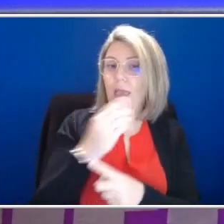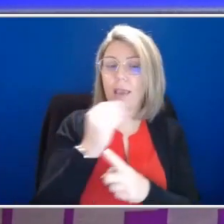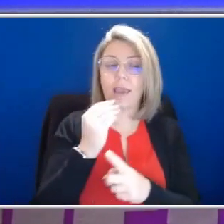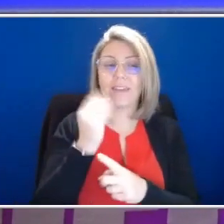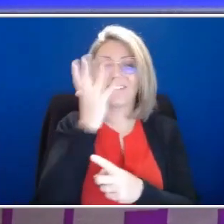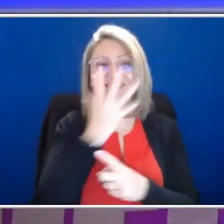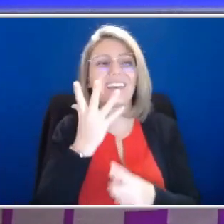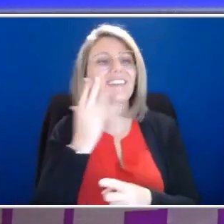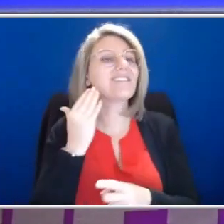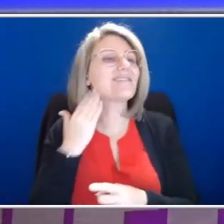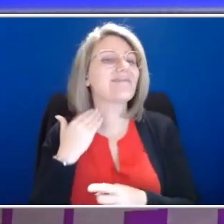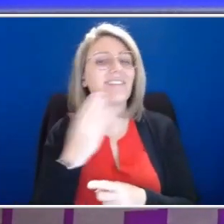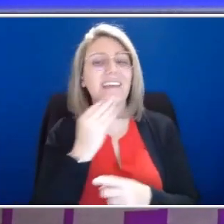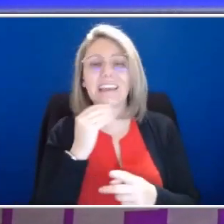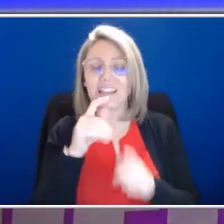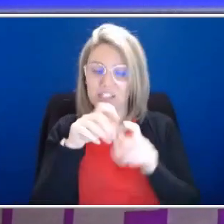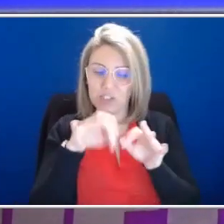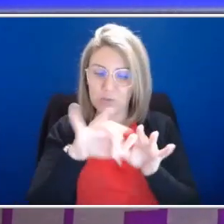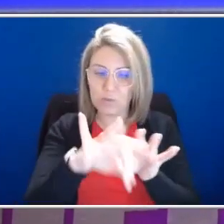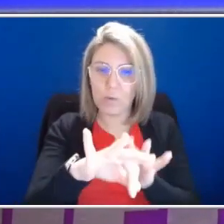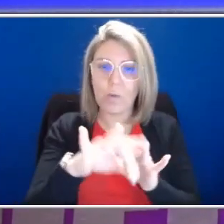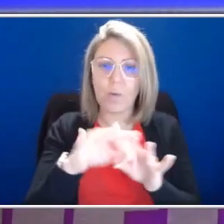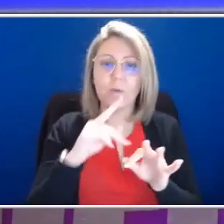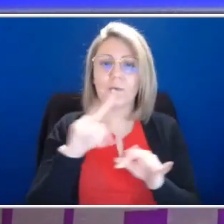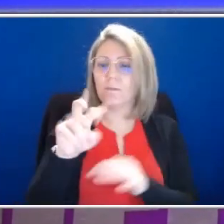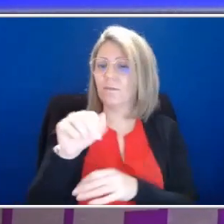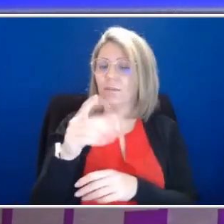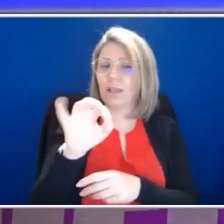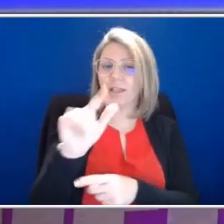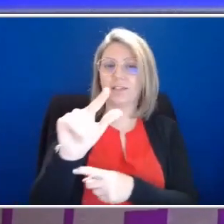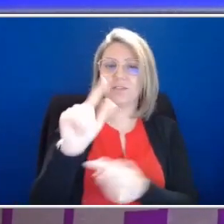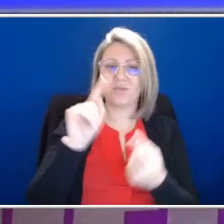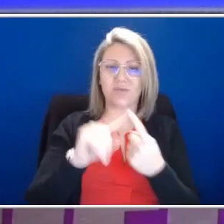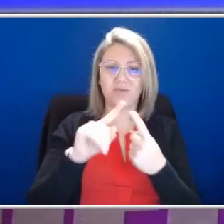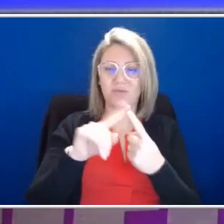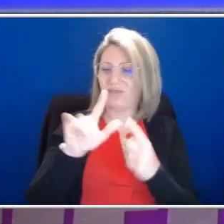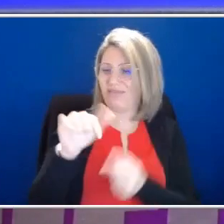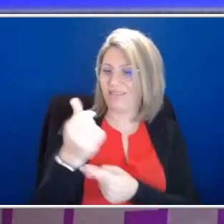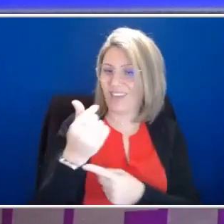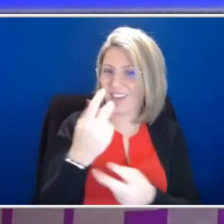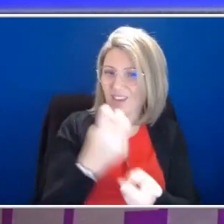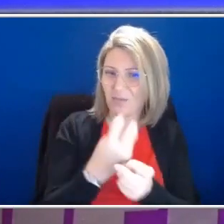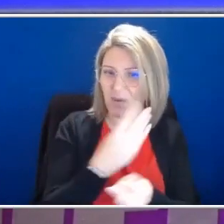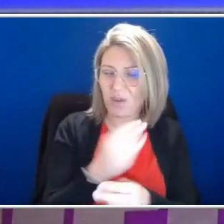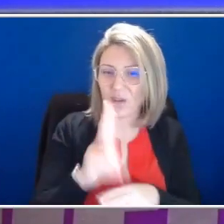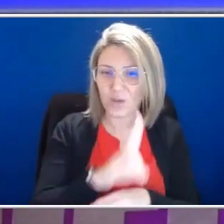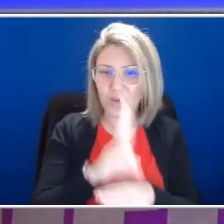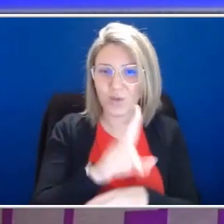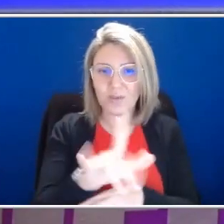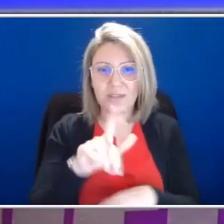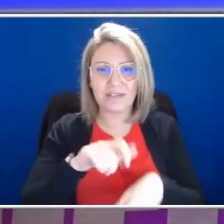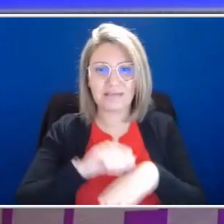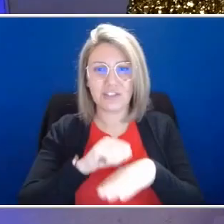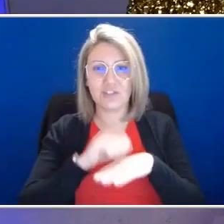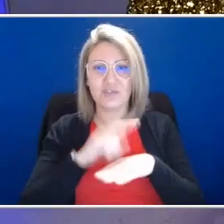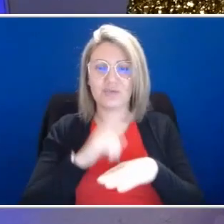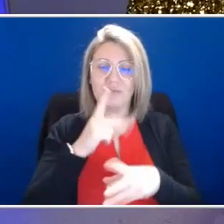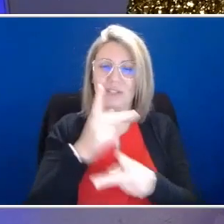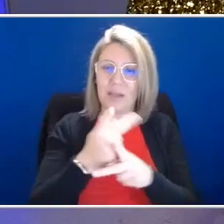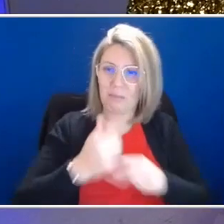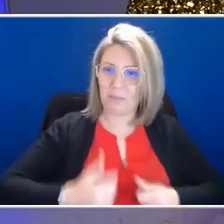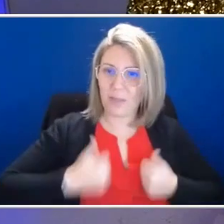the vessels in the neck to the vessels that go to the leg bone to reperfuse the tissue and keep it alive. Do you have